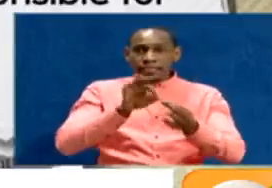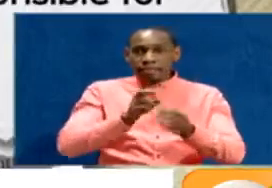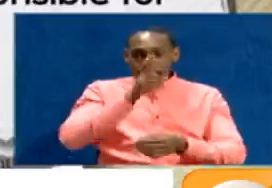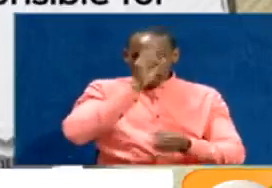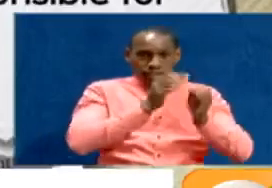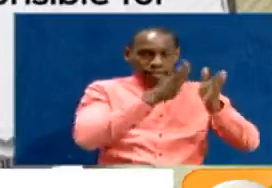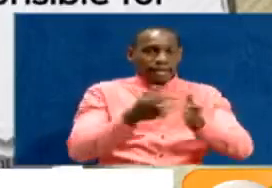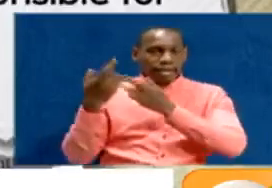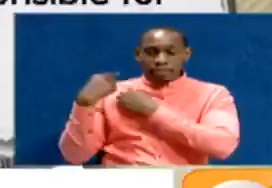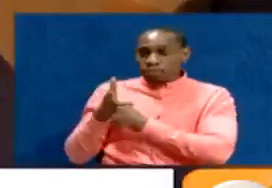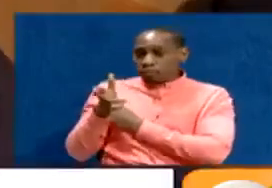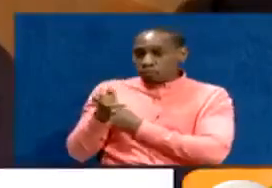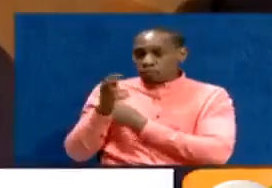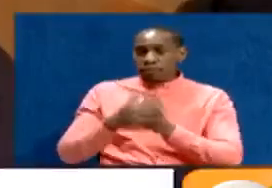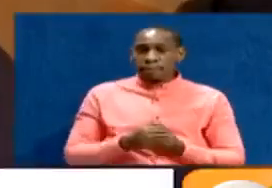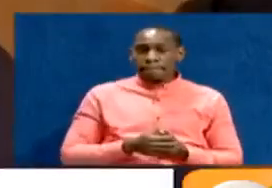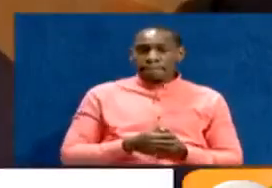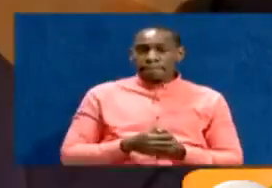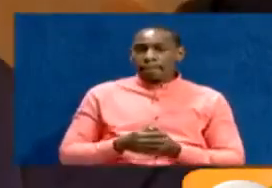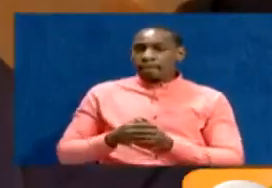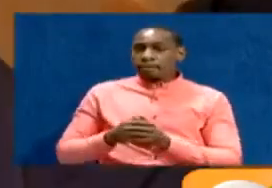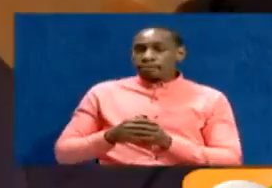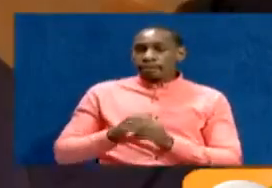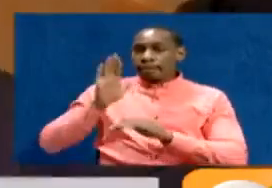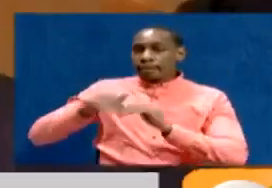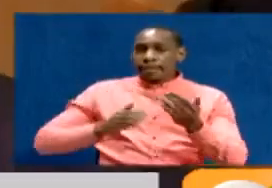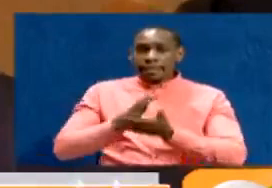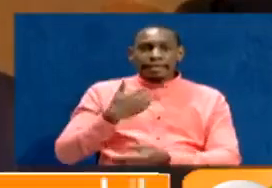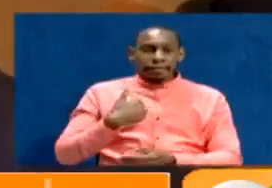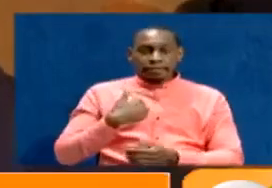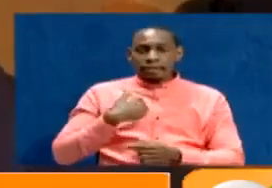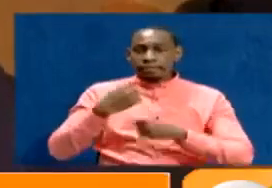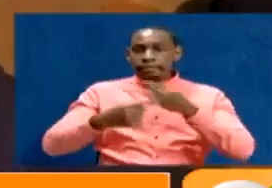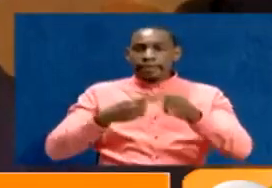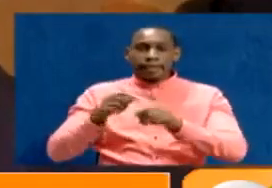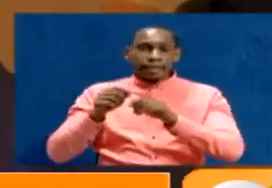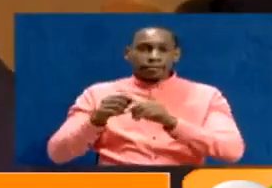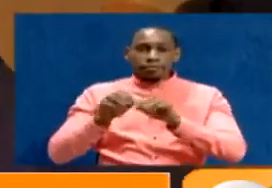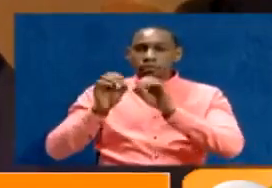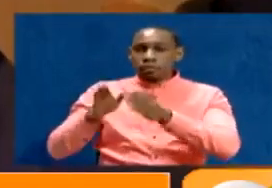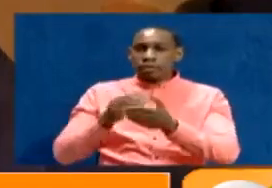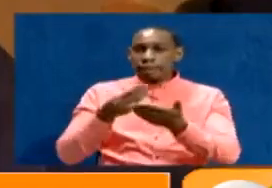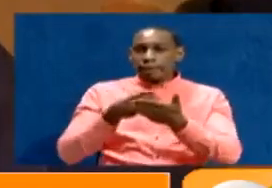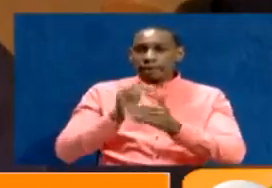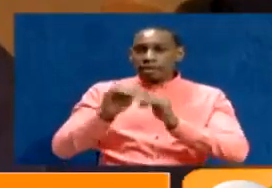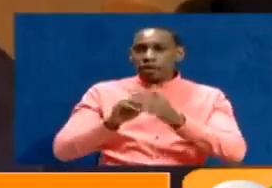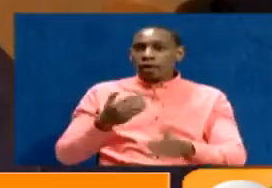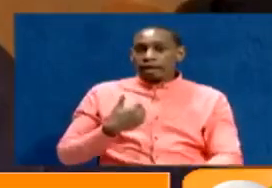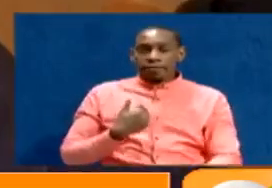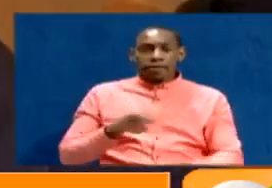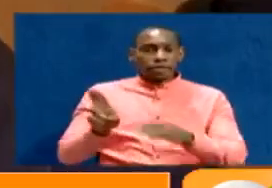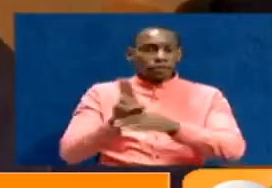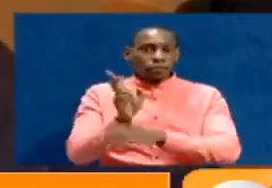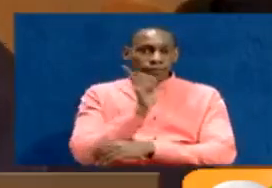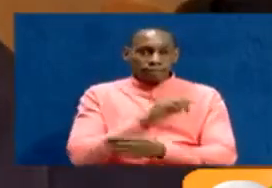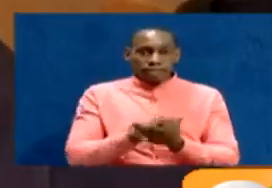specific officer responsible for the shooting. Kuliko nipate haki, mimi naendelea kurusi. Ile pesa yote nilikuwa nayo